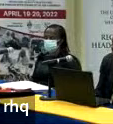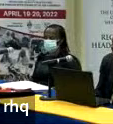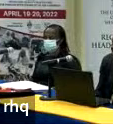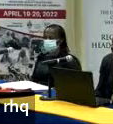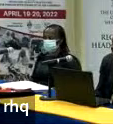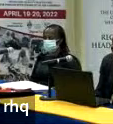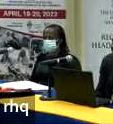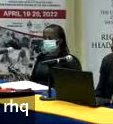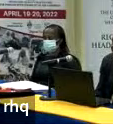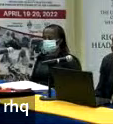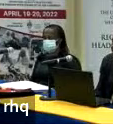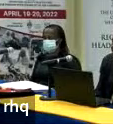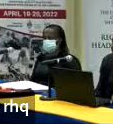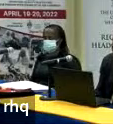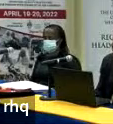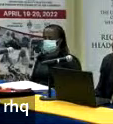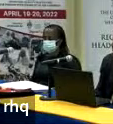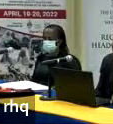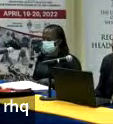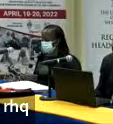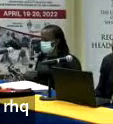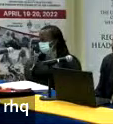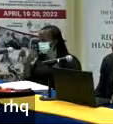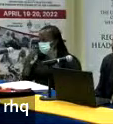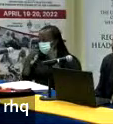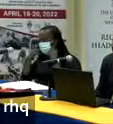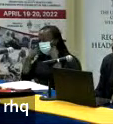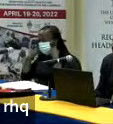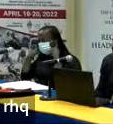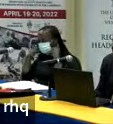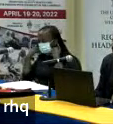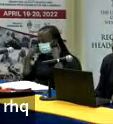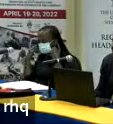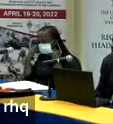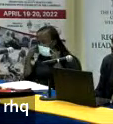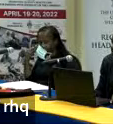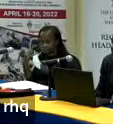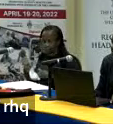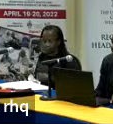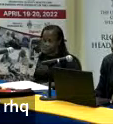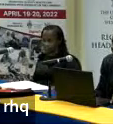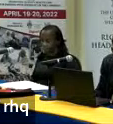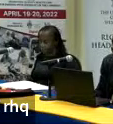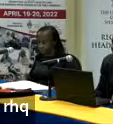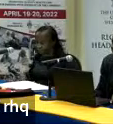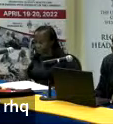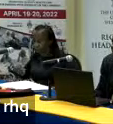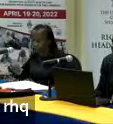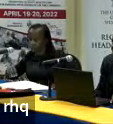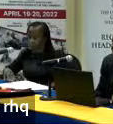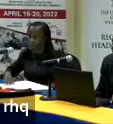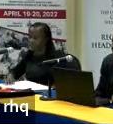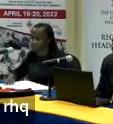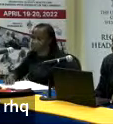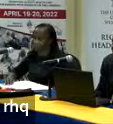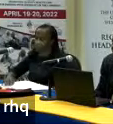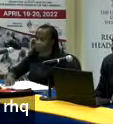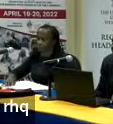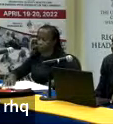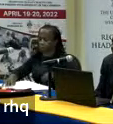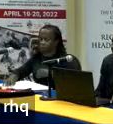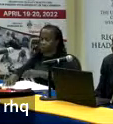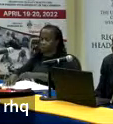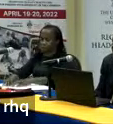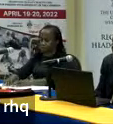conclusion. It is indisputable that persons with disabilities in the Commonwealth Caribbean have a right to